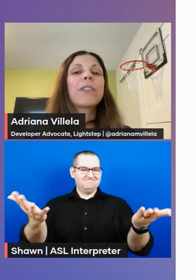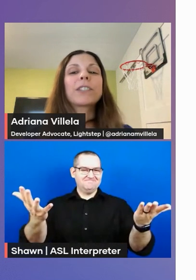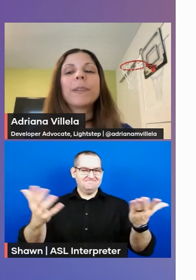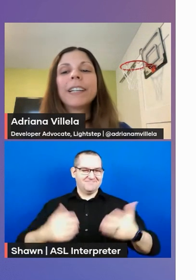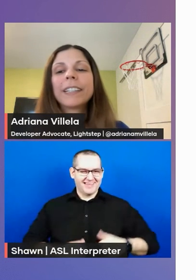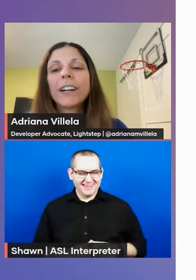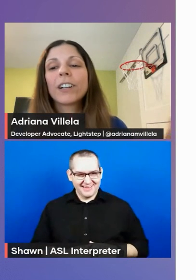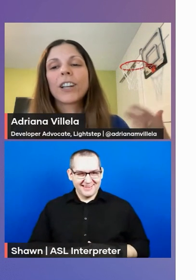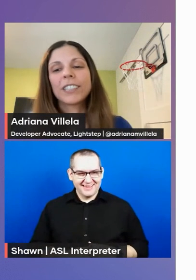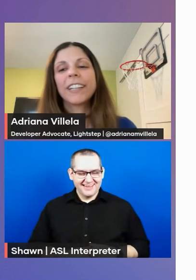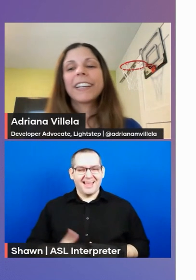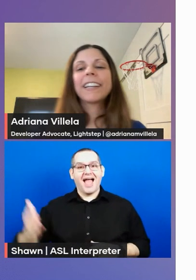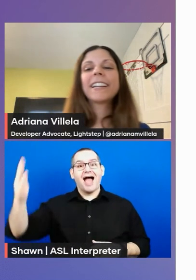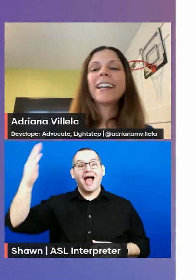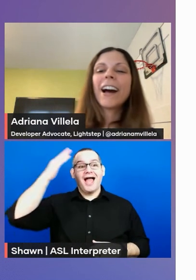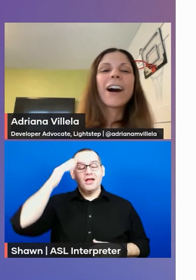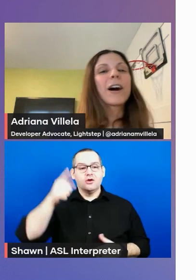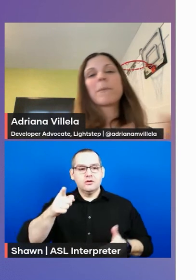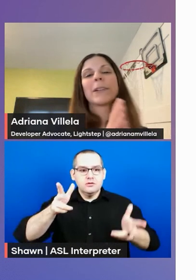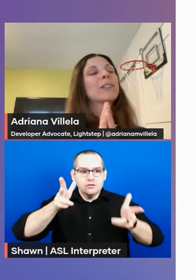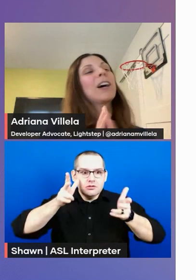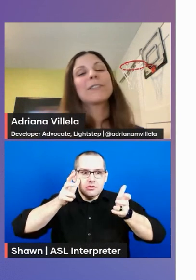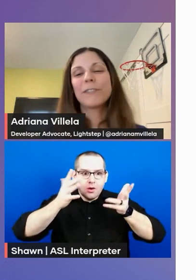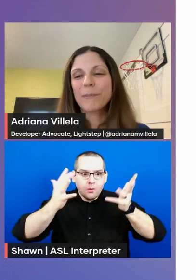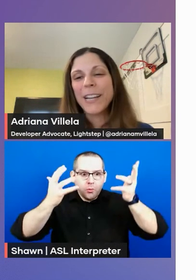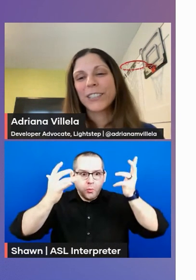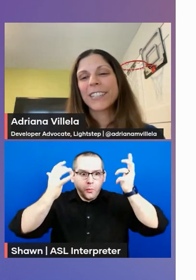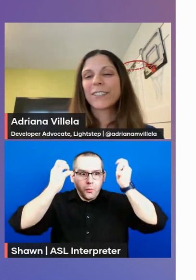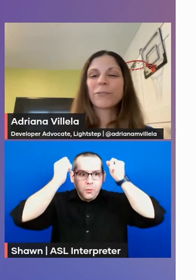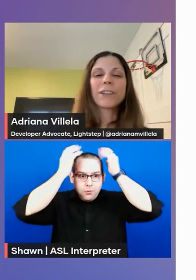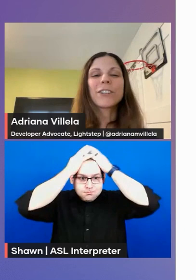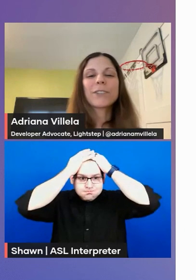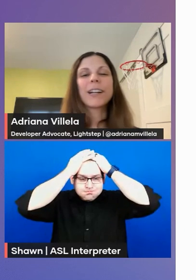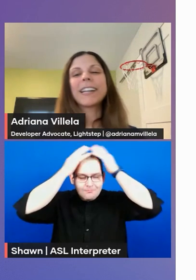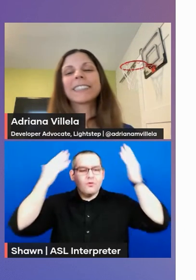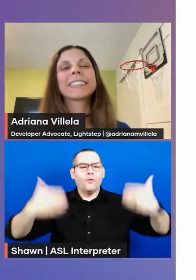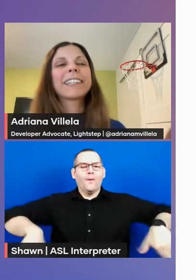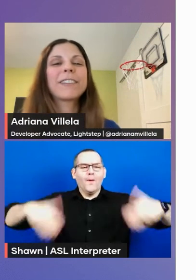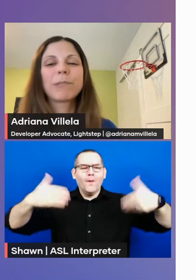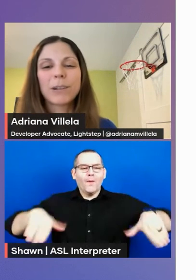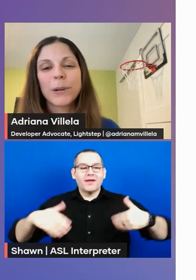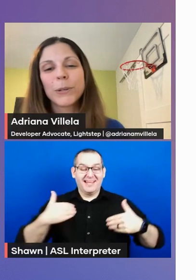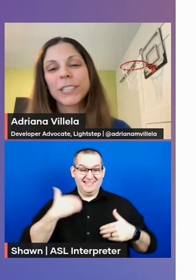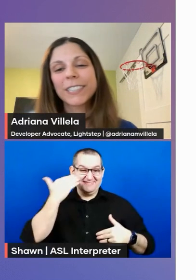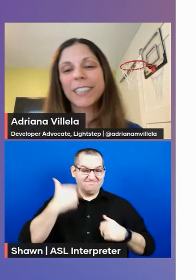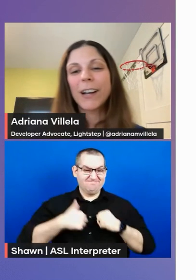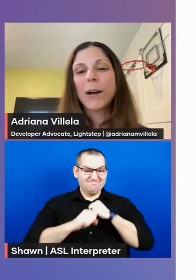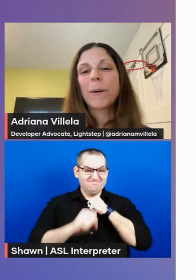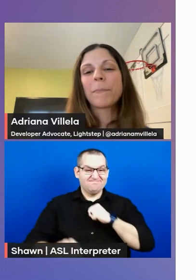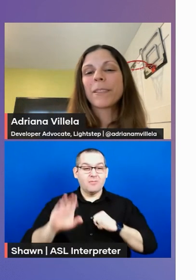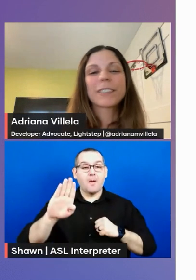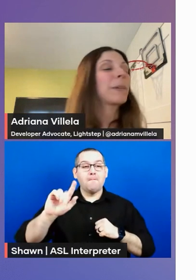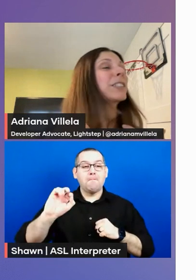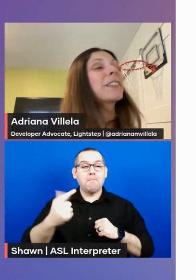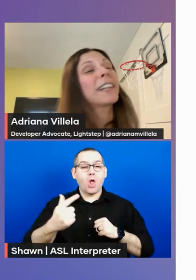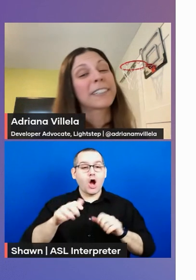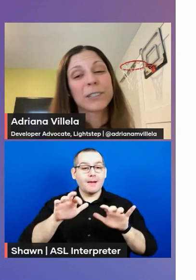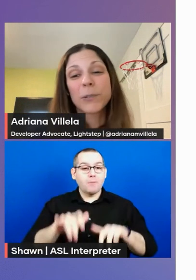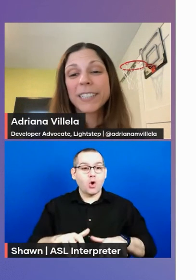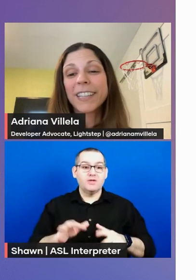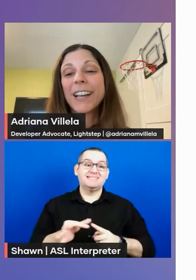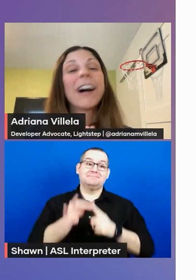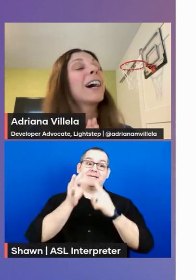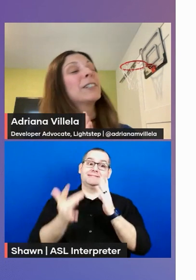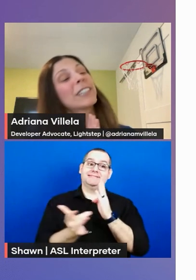I know that's been a lot to take in, a lot of information. And whenever I write lengthy blog posts, especially the